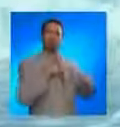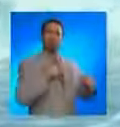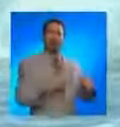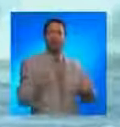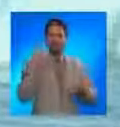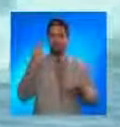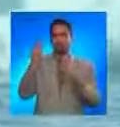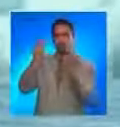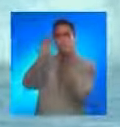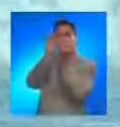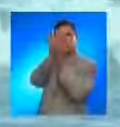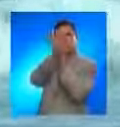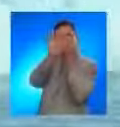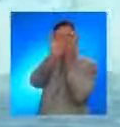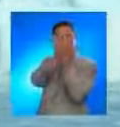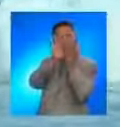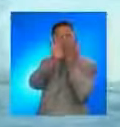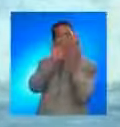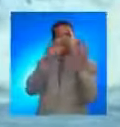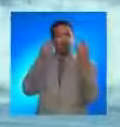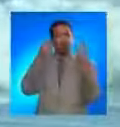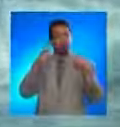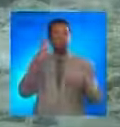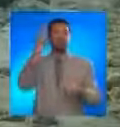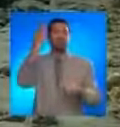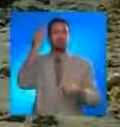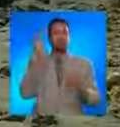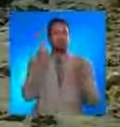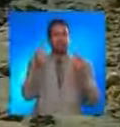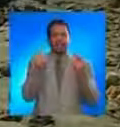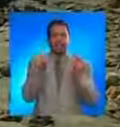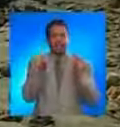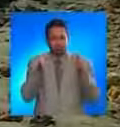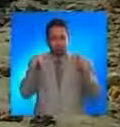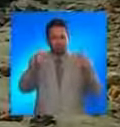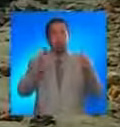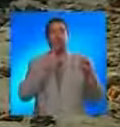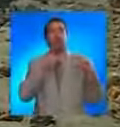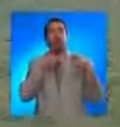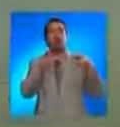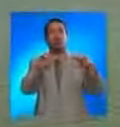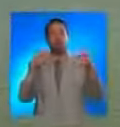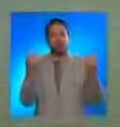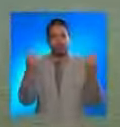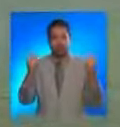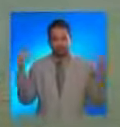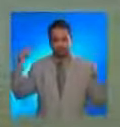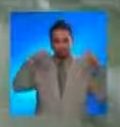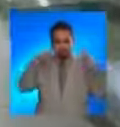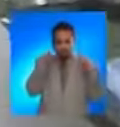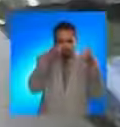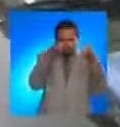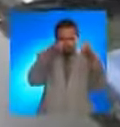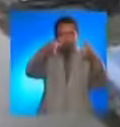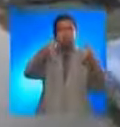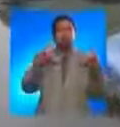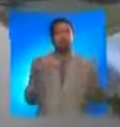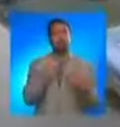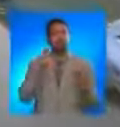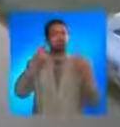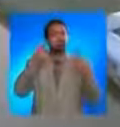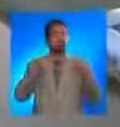breakwater. This usually happens when a tsunami enters channels, river mouths, bays, and harbors. This was